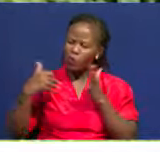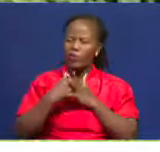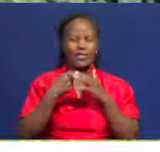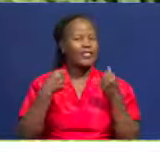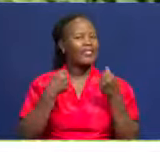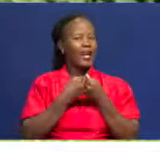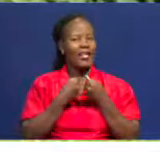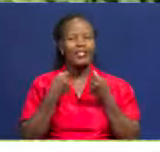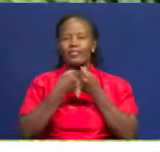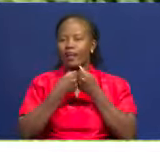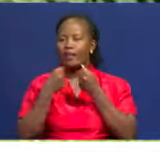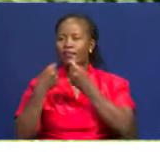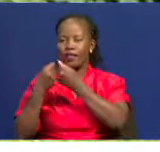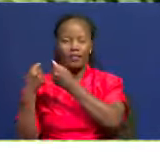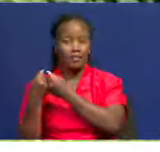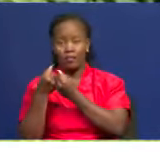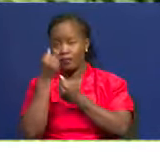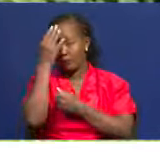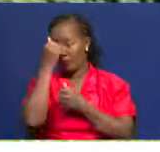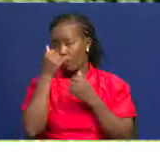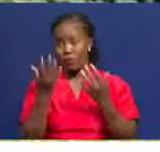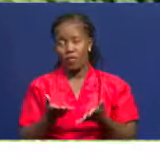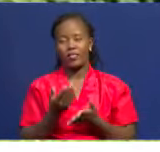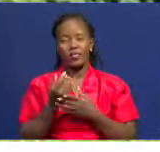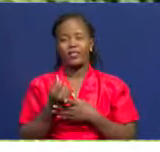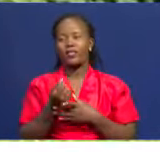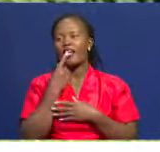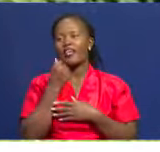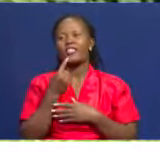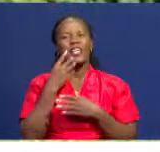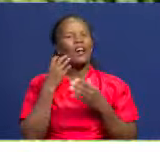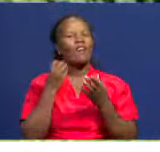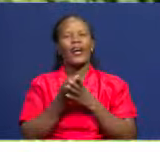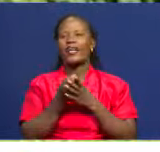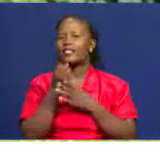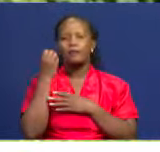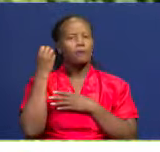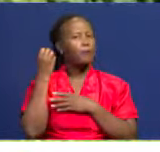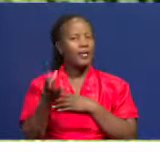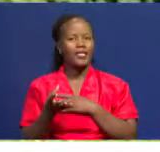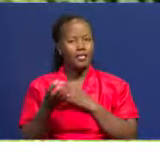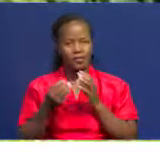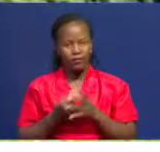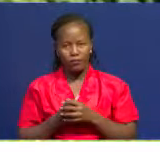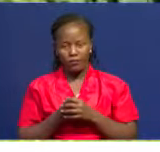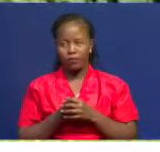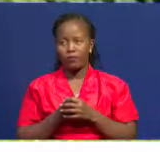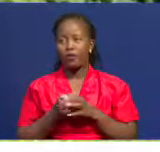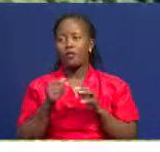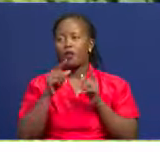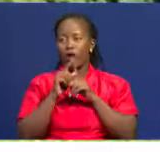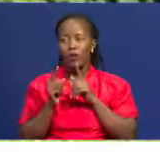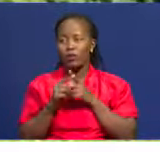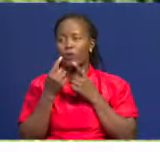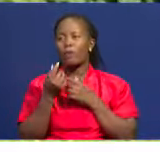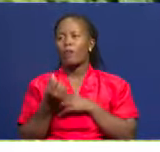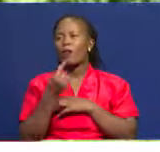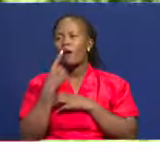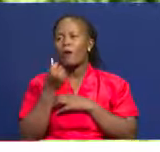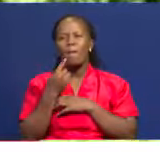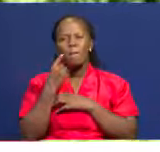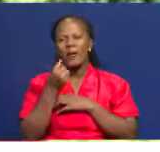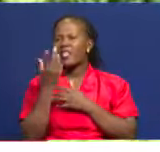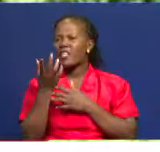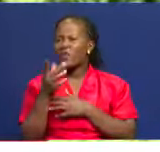the expenses that I come across because of the medication. The medication is not